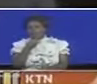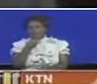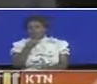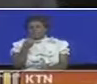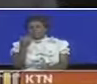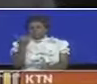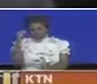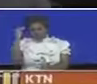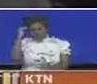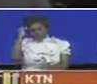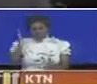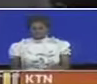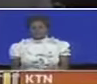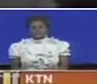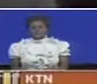female note,